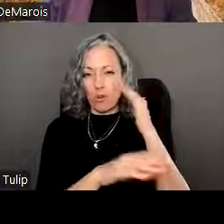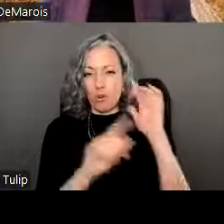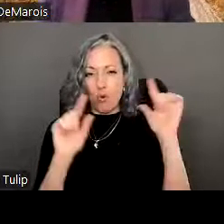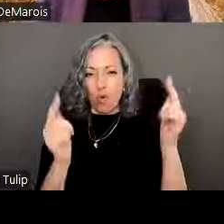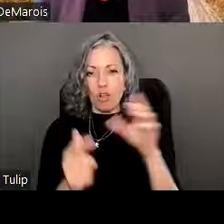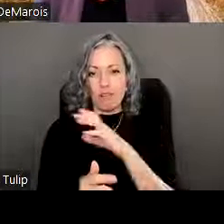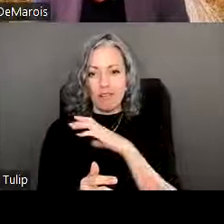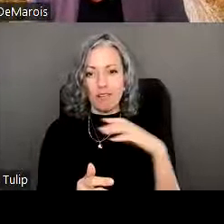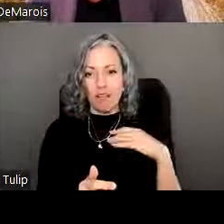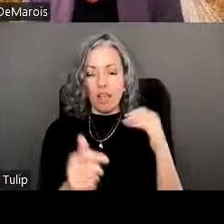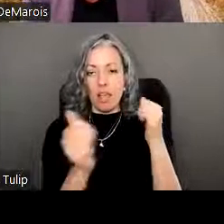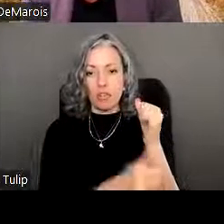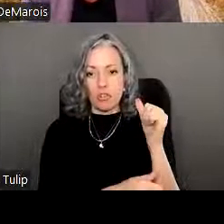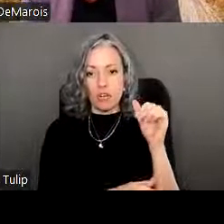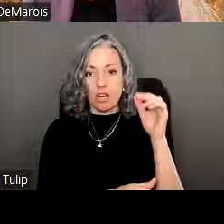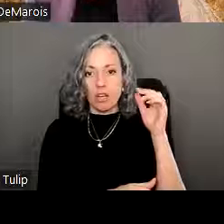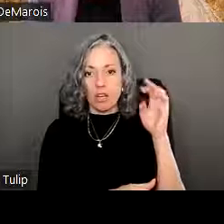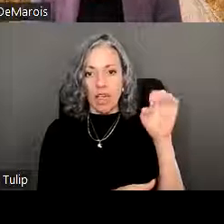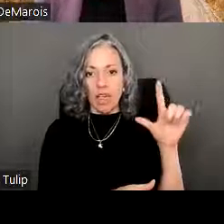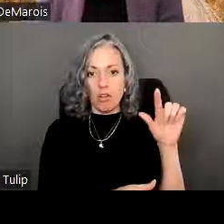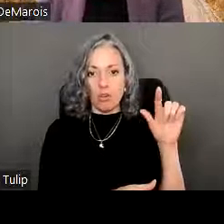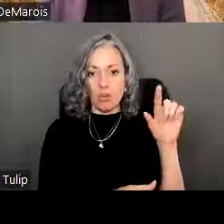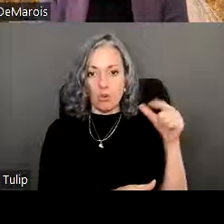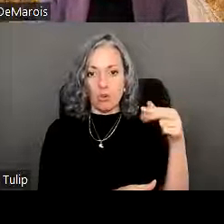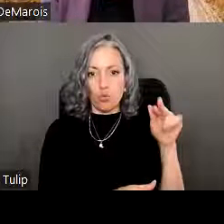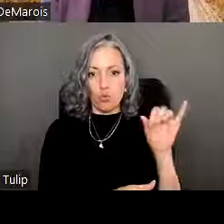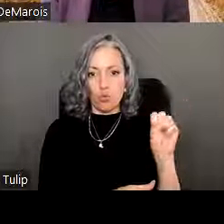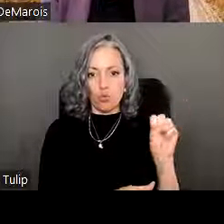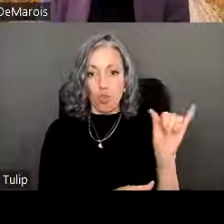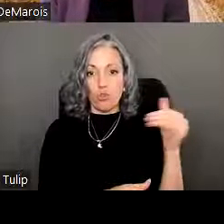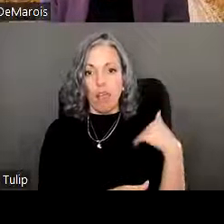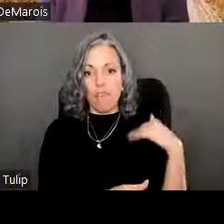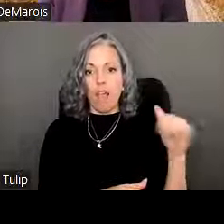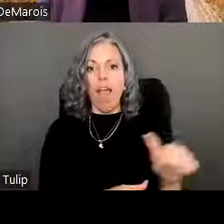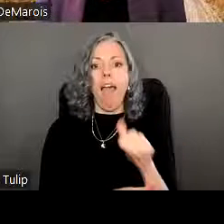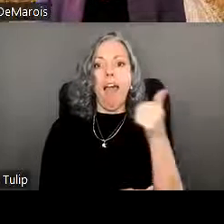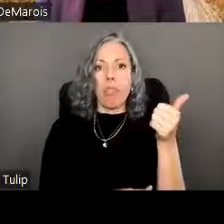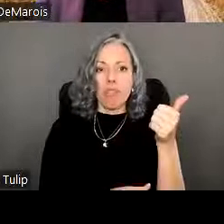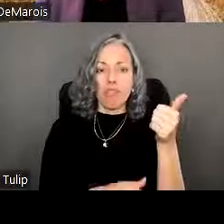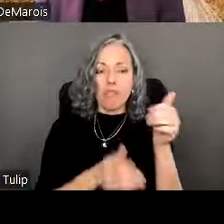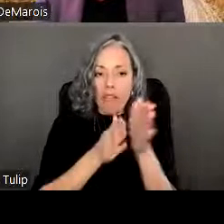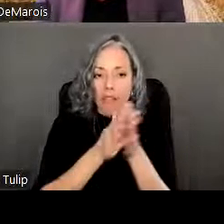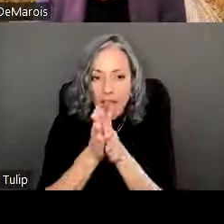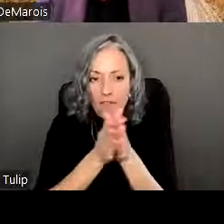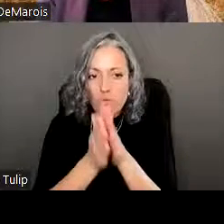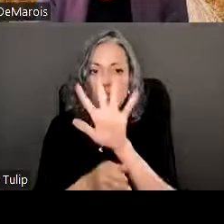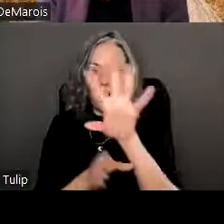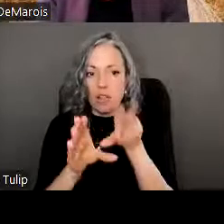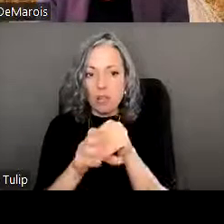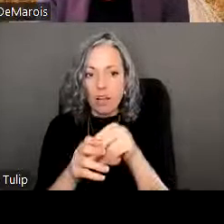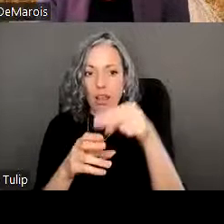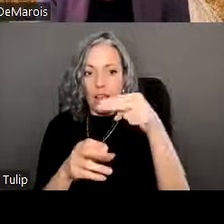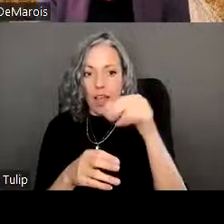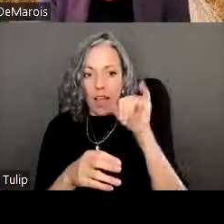under CalGrows. And we also have other efforts, including the IHSS